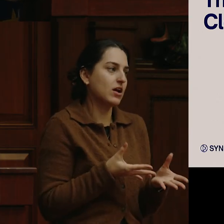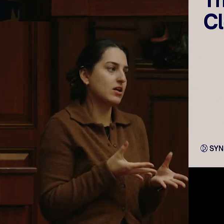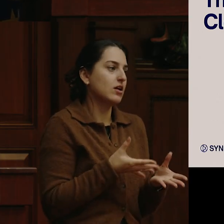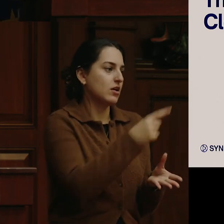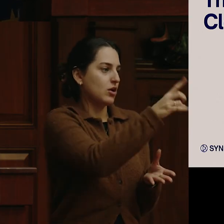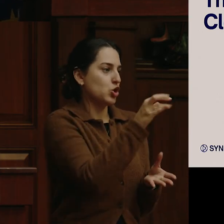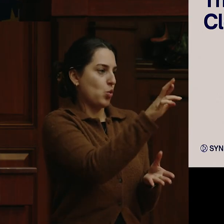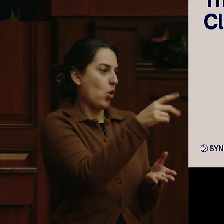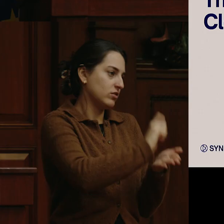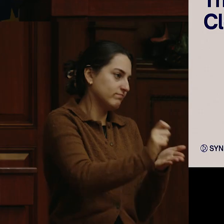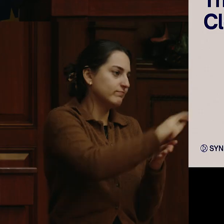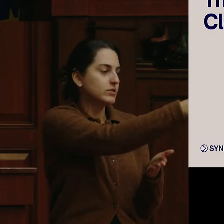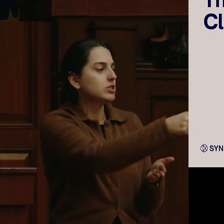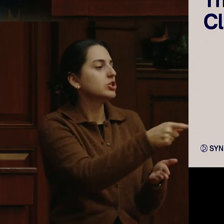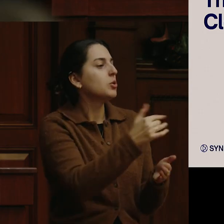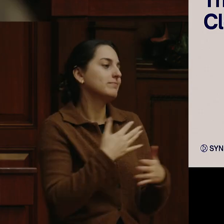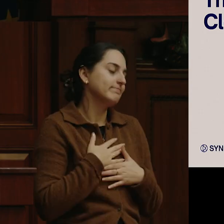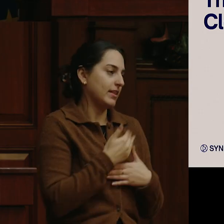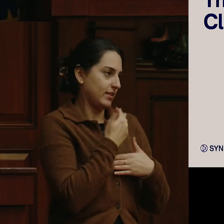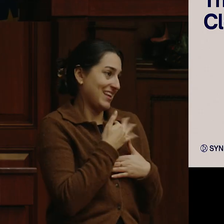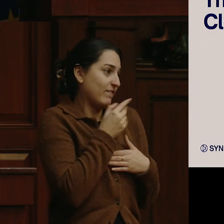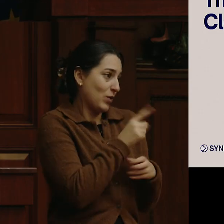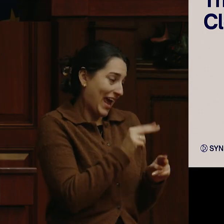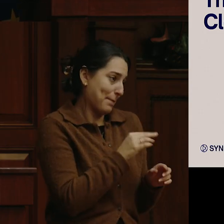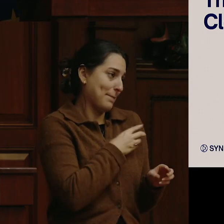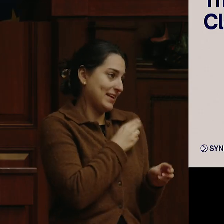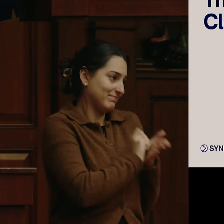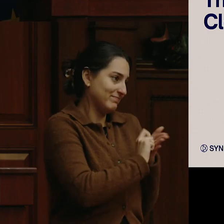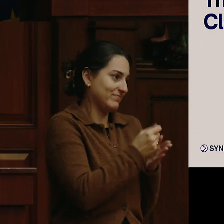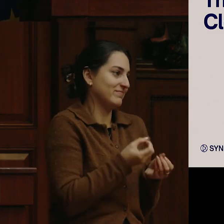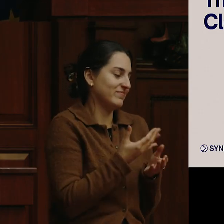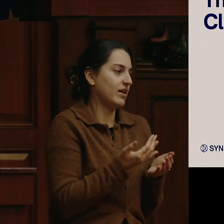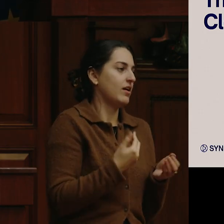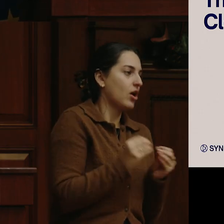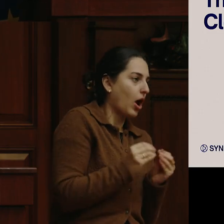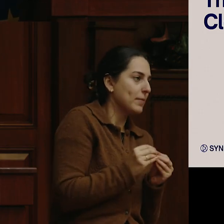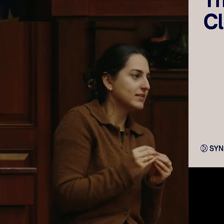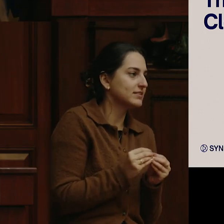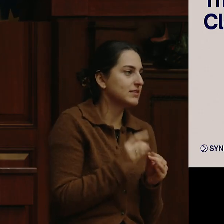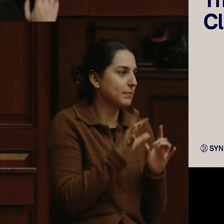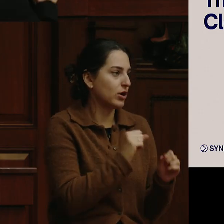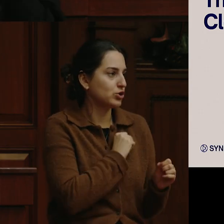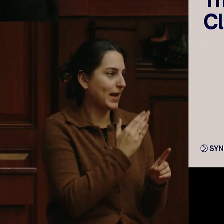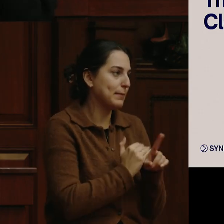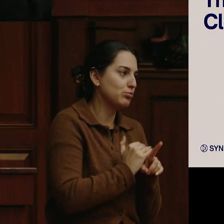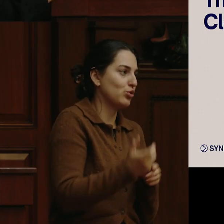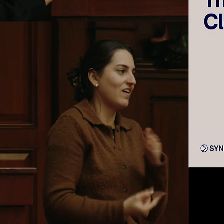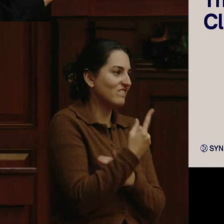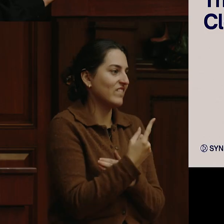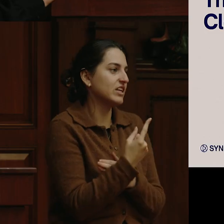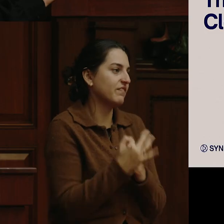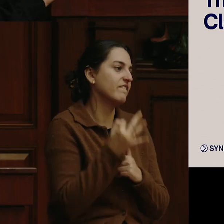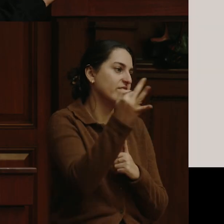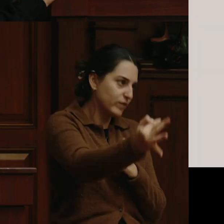we would really, really appreciate if everyone could just provide us with a little bit of evaluation and feedback so that we can maybe improve events and things and move things forward